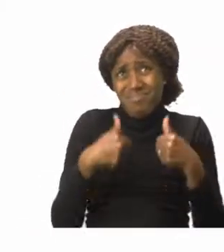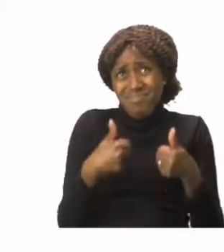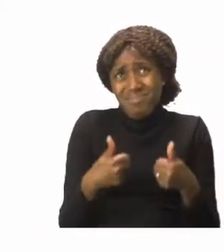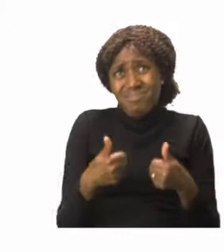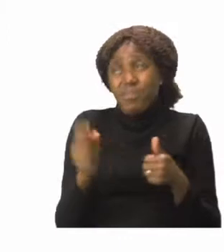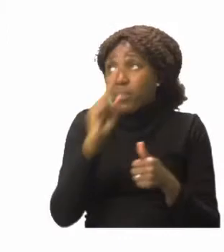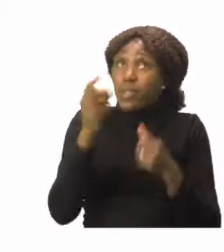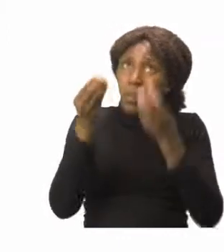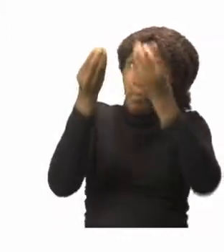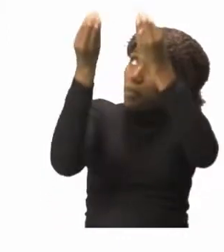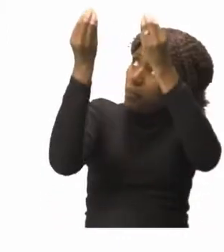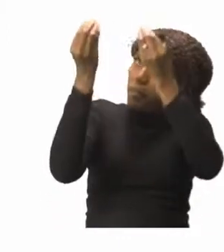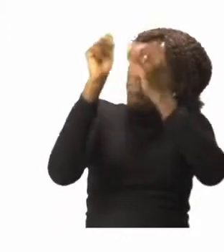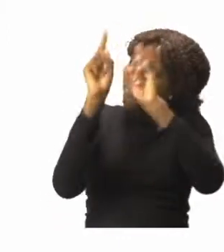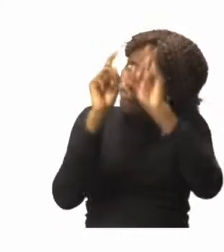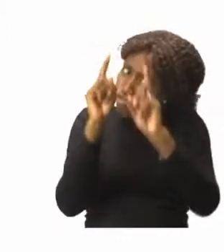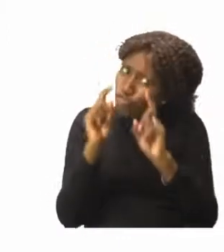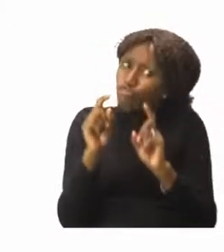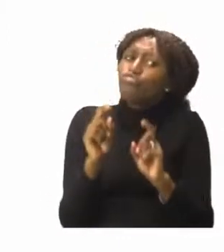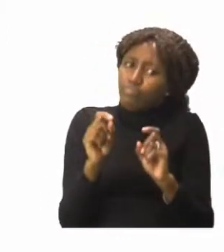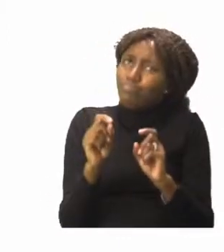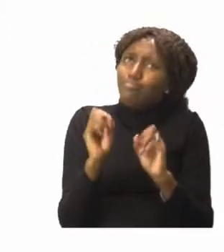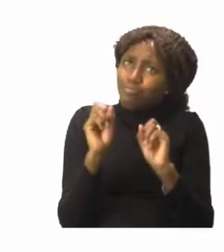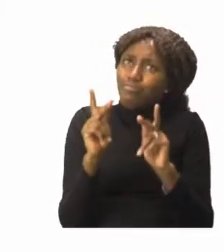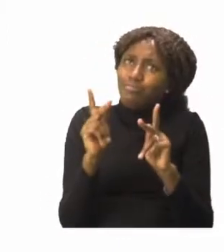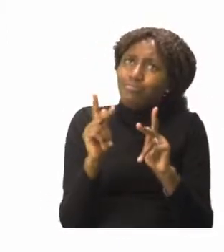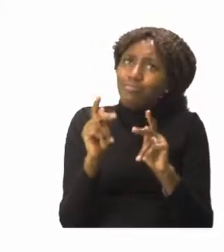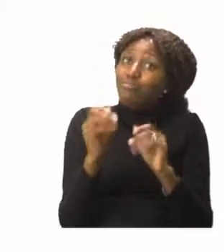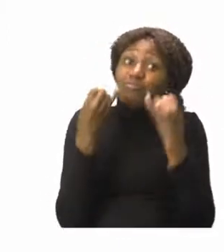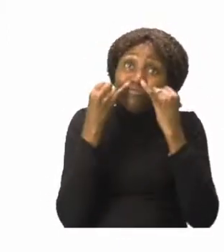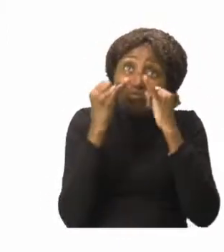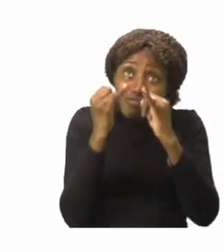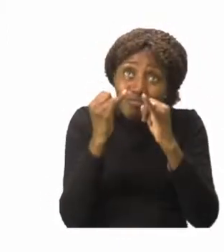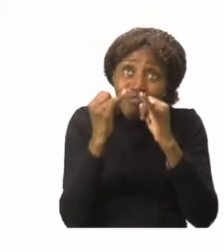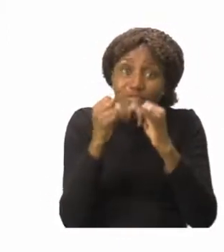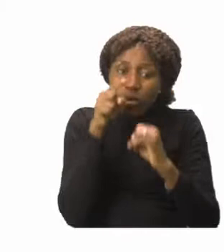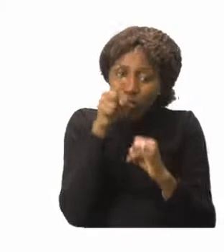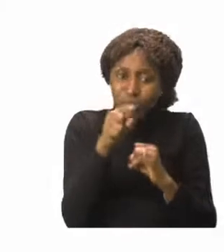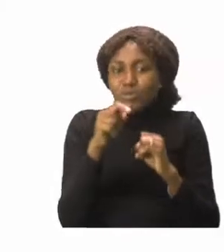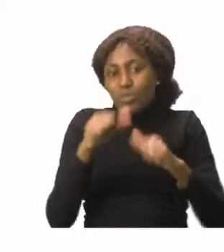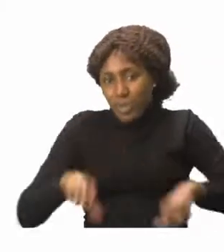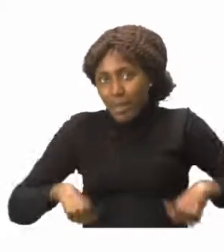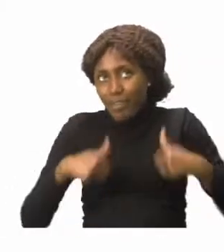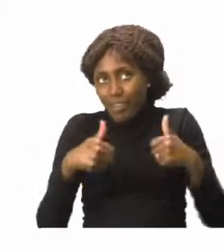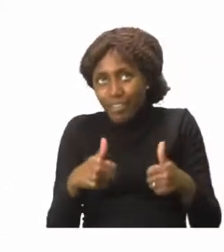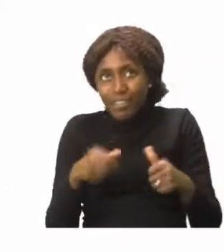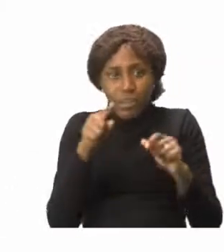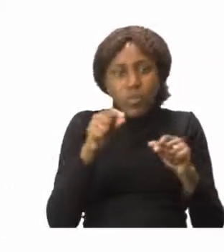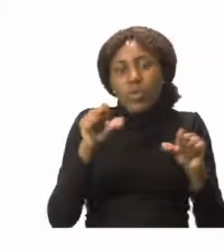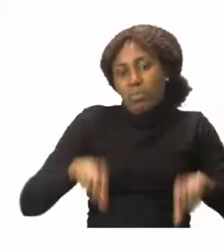always ask an adult for help. They can tell you what type of foods there are on the page.